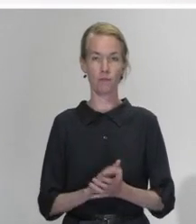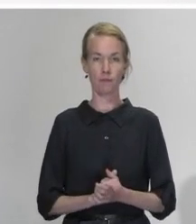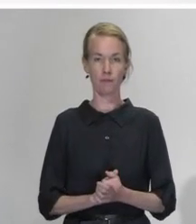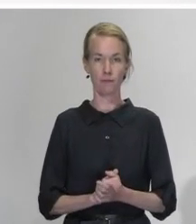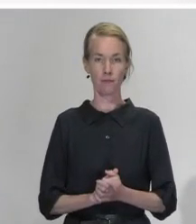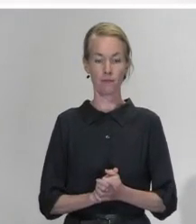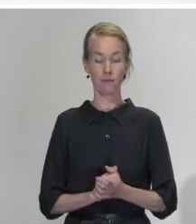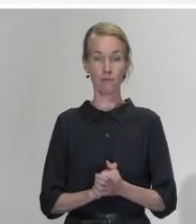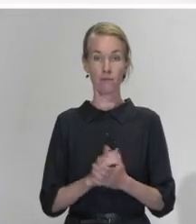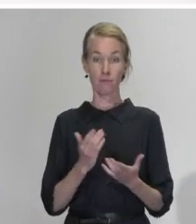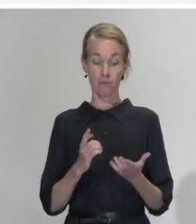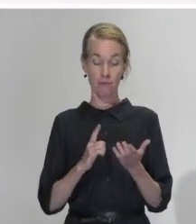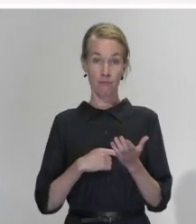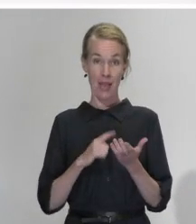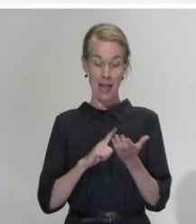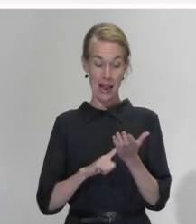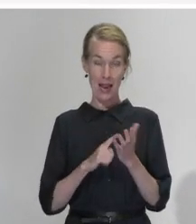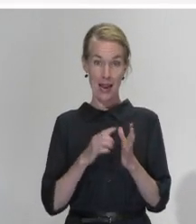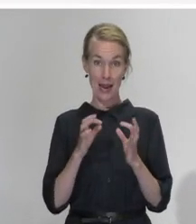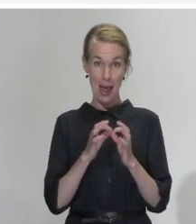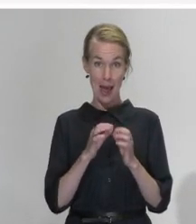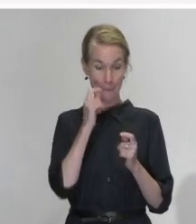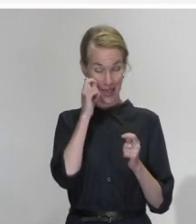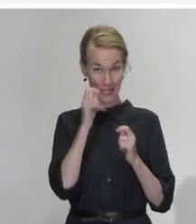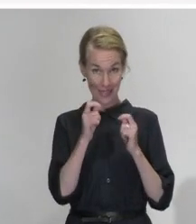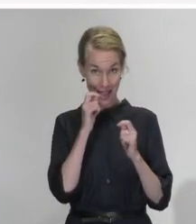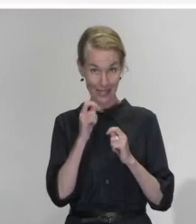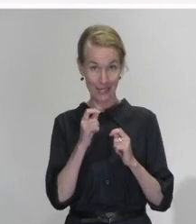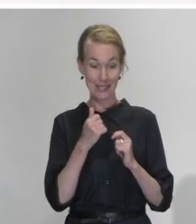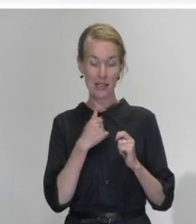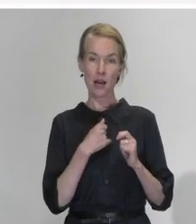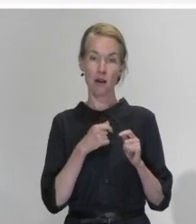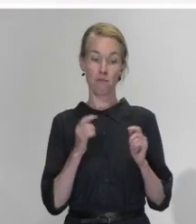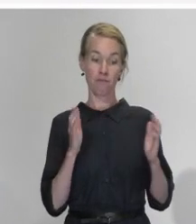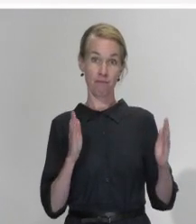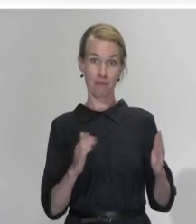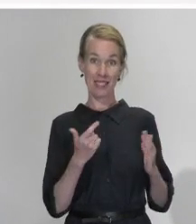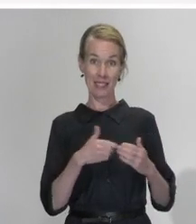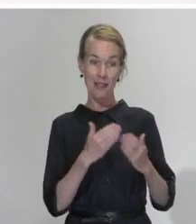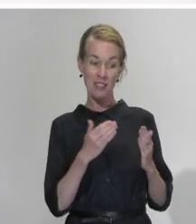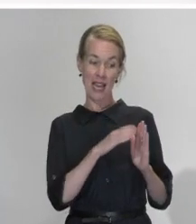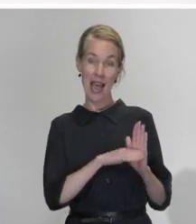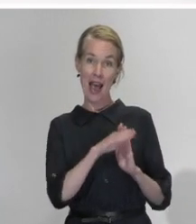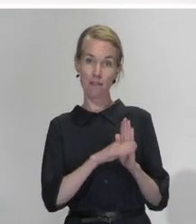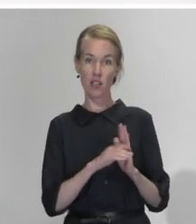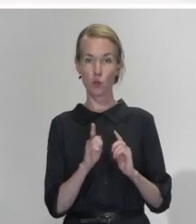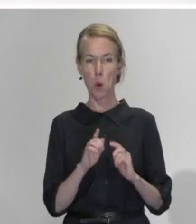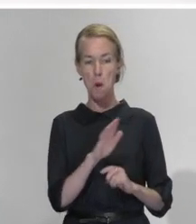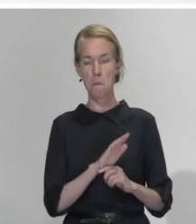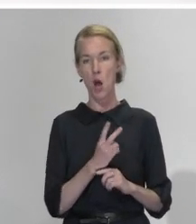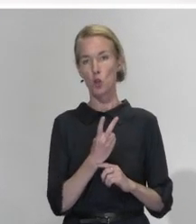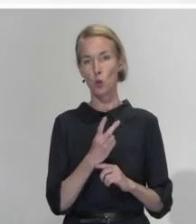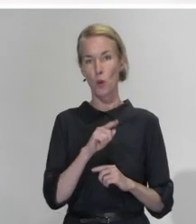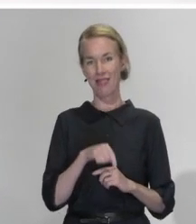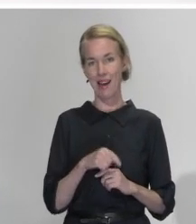From our lab testing numbers, we can report a 7-day rolling average of tests at just over 2,000 per day, and the total